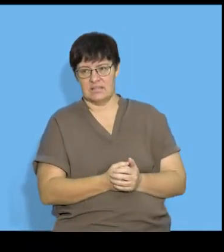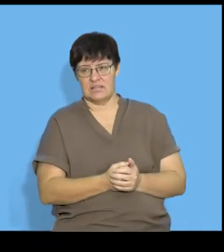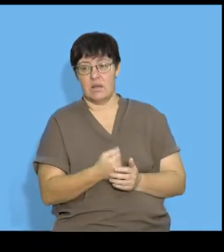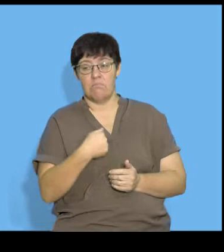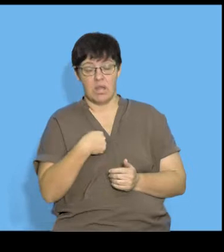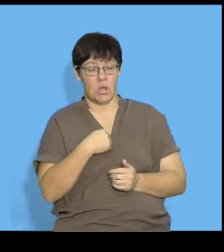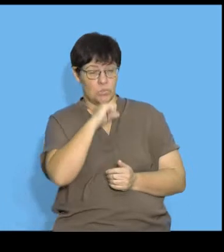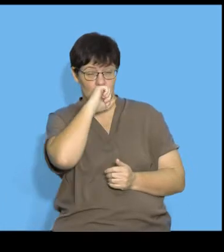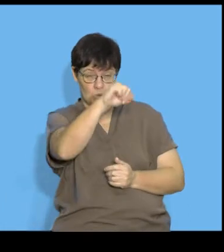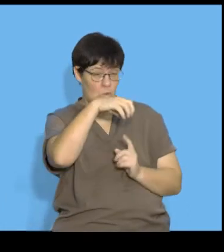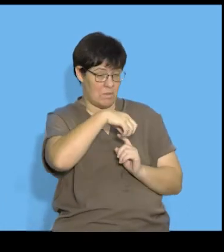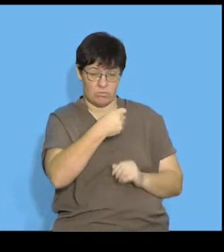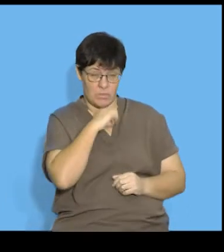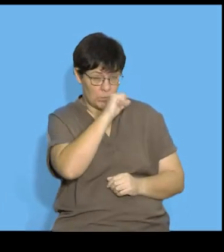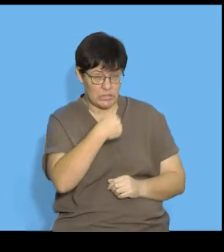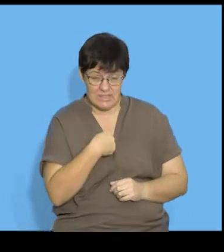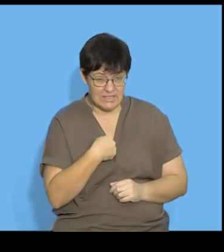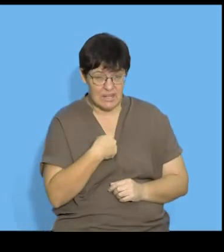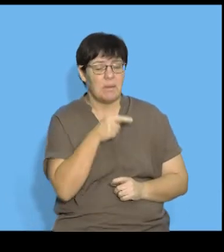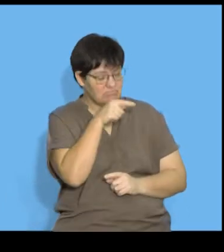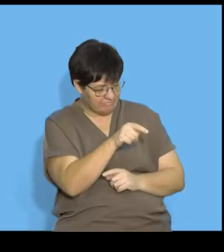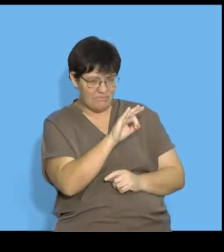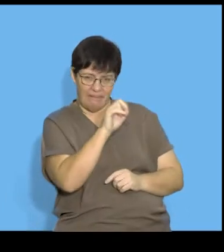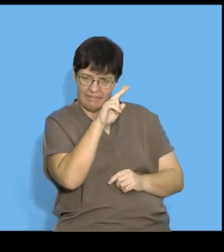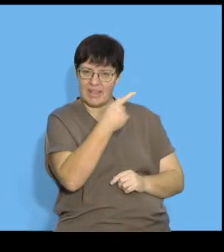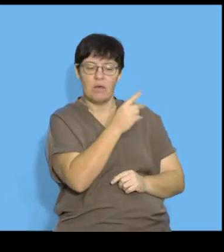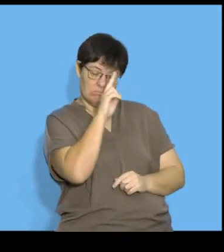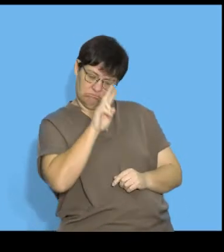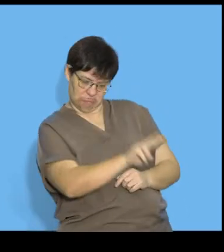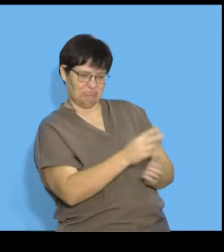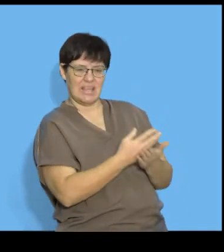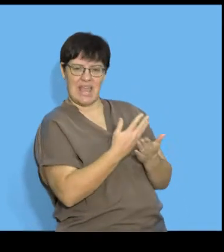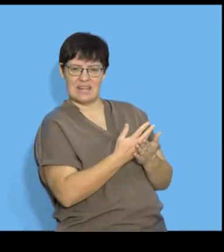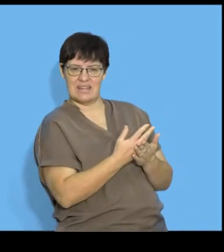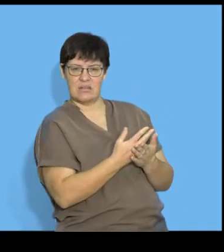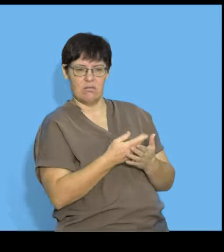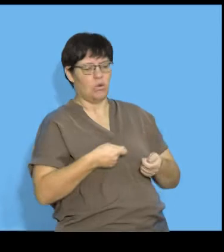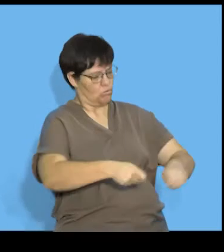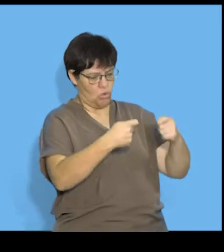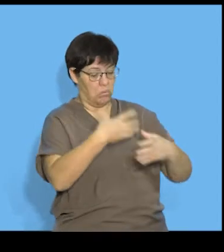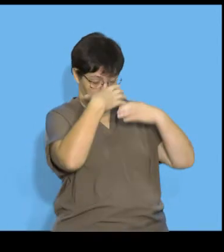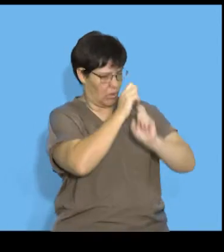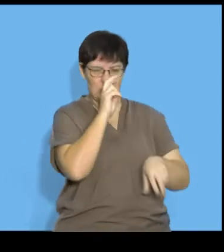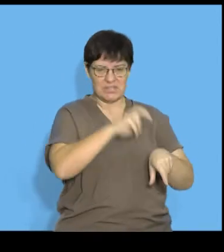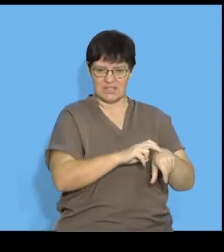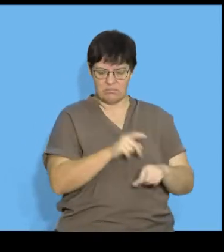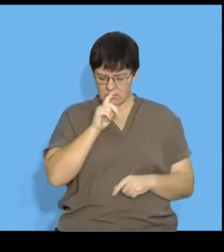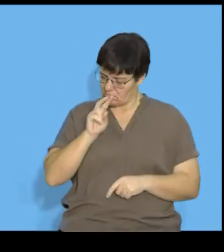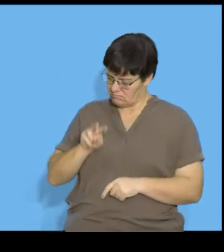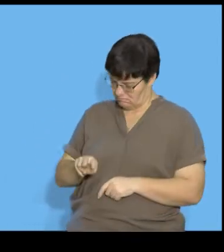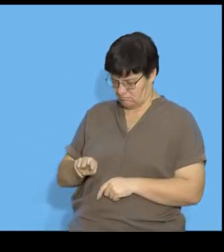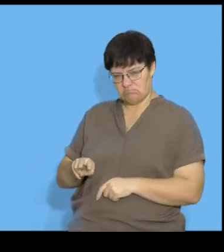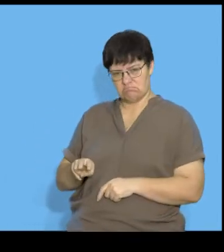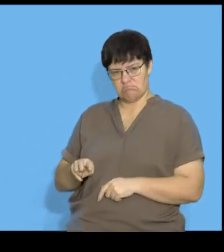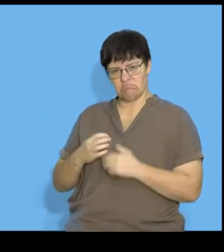mushrooms, right? And mushrooms are fungi, and a lot of it, we can see it, we can cook with it, and even though I look at the bread mold here,